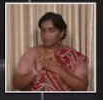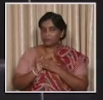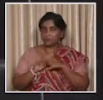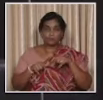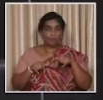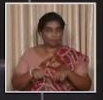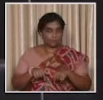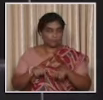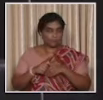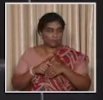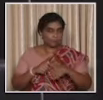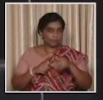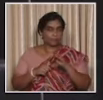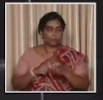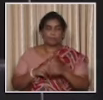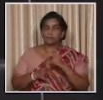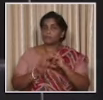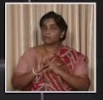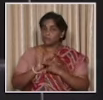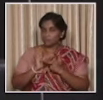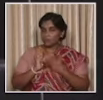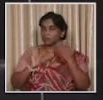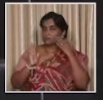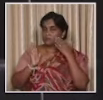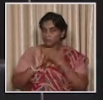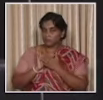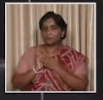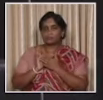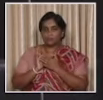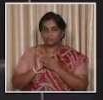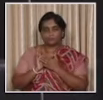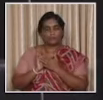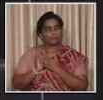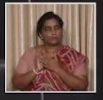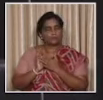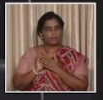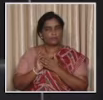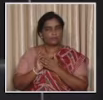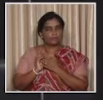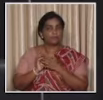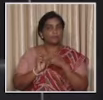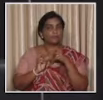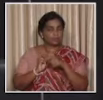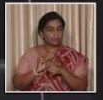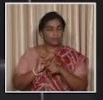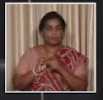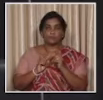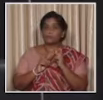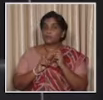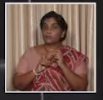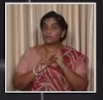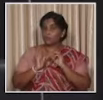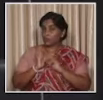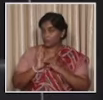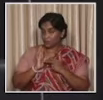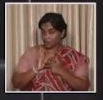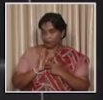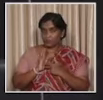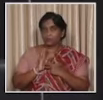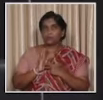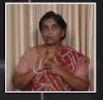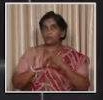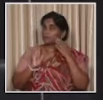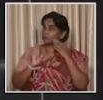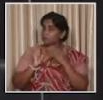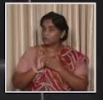Paliyaru project. It is a project to have, you have to first put up a reservoir.